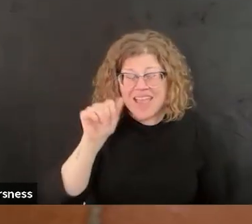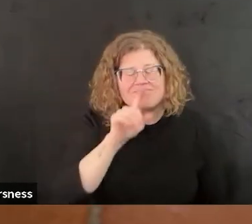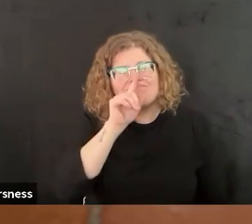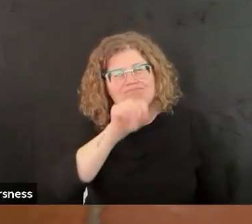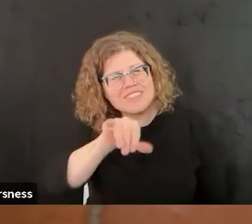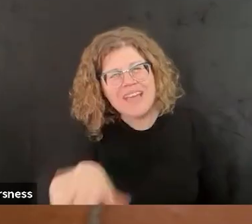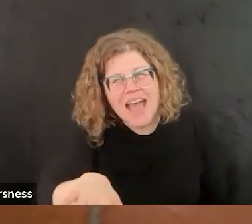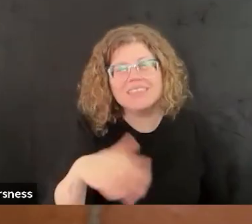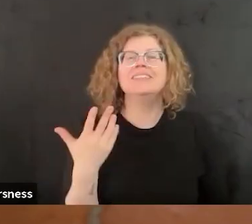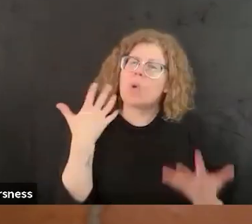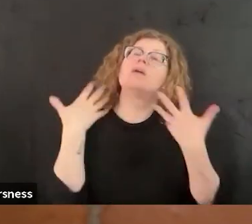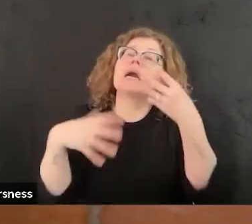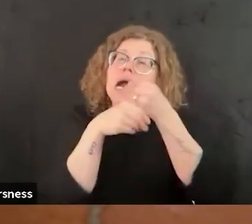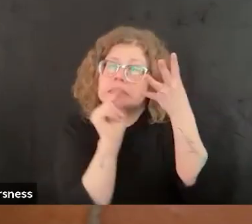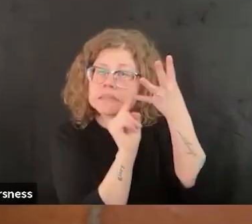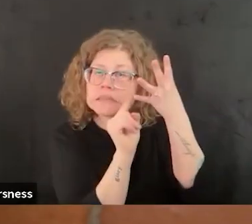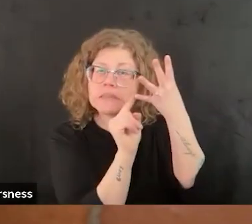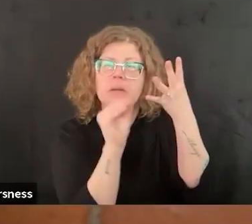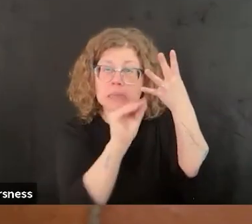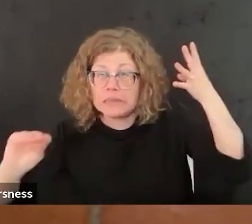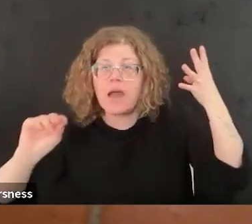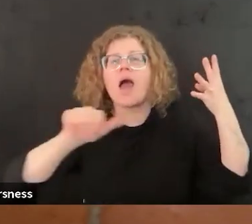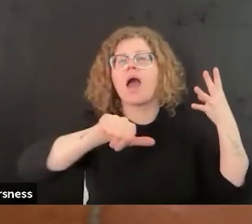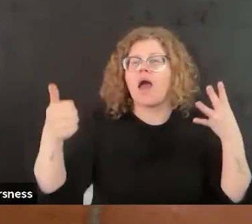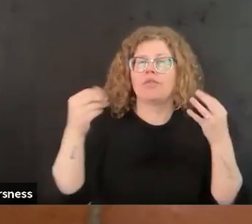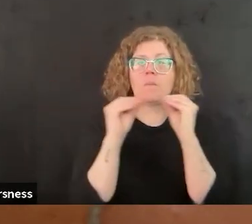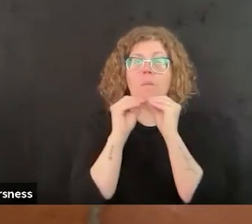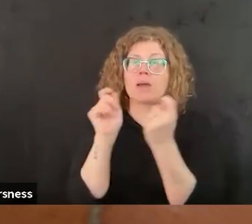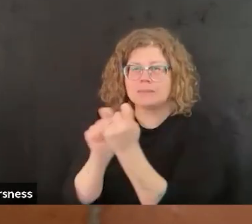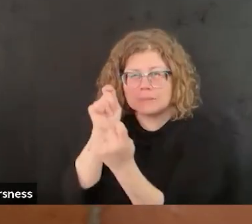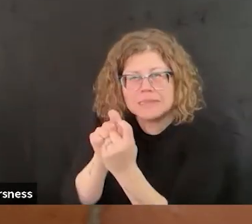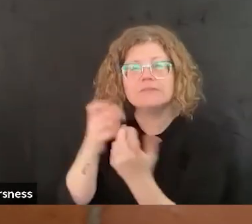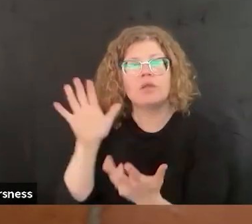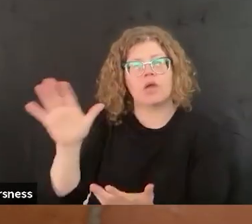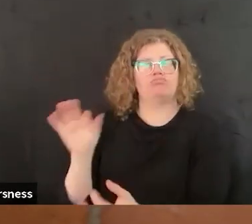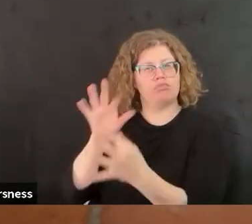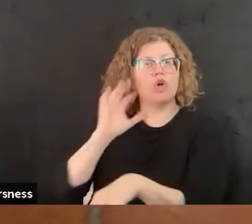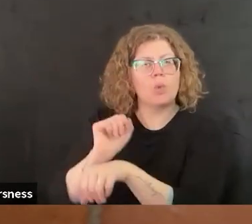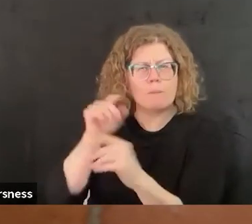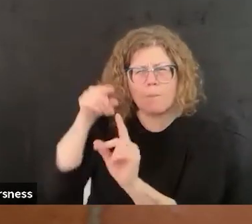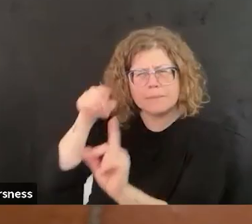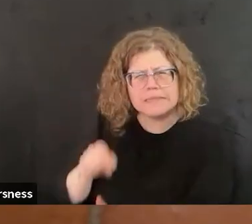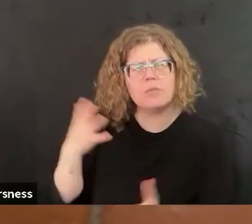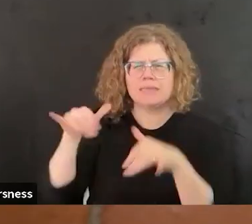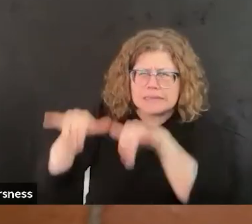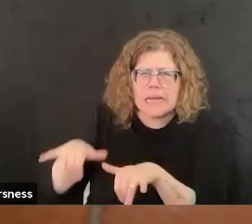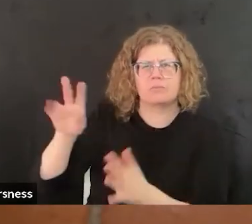to capture the fact that the artist is going to do things that are specific to their way of working and specific to this